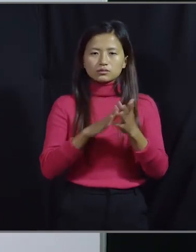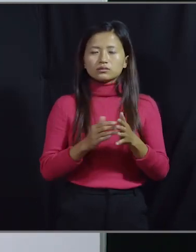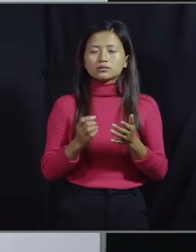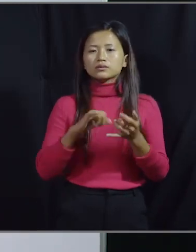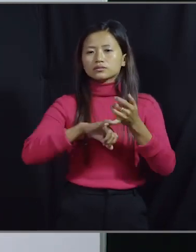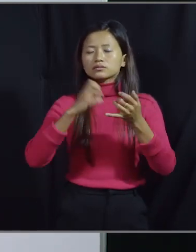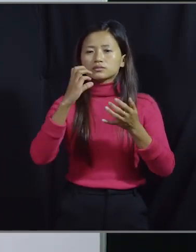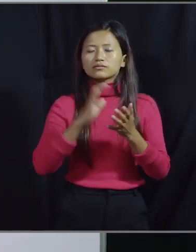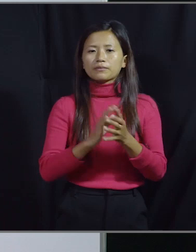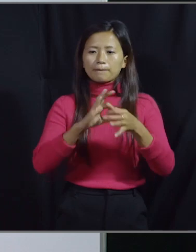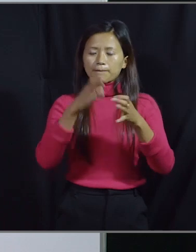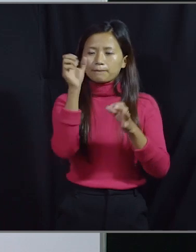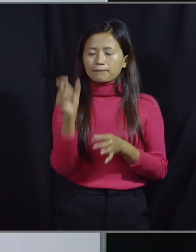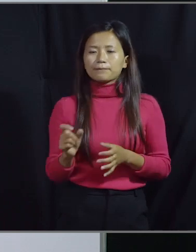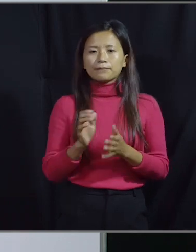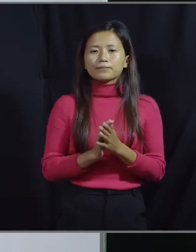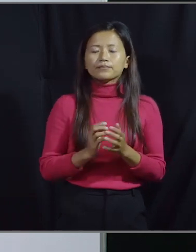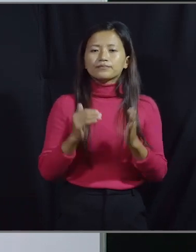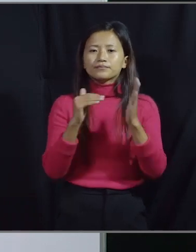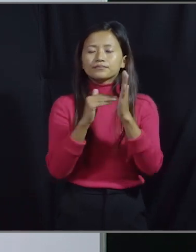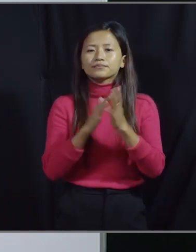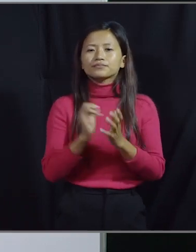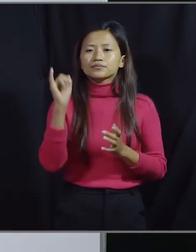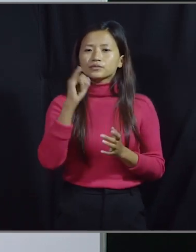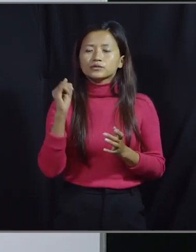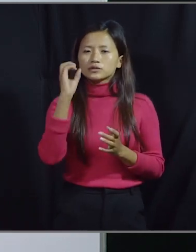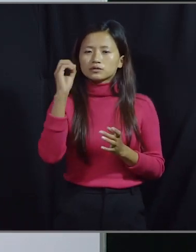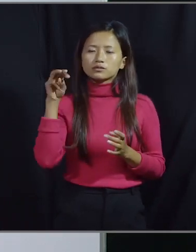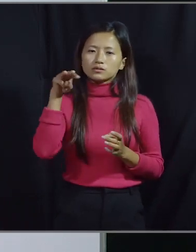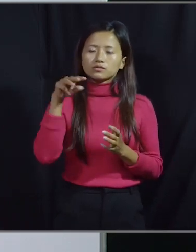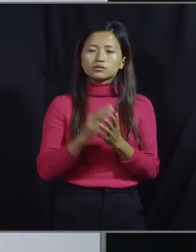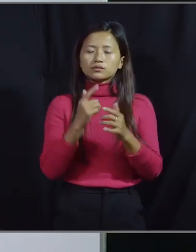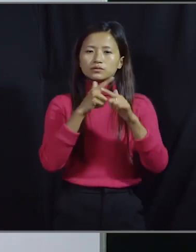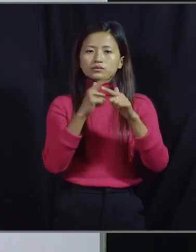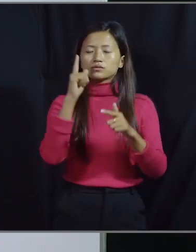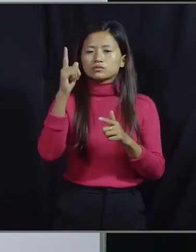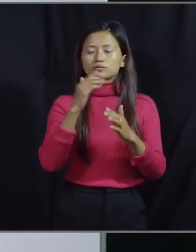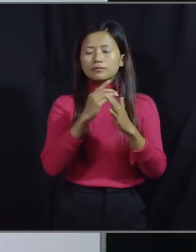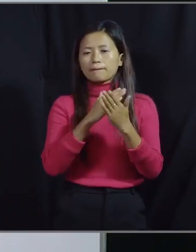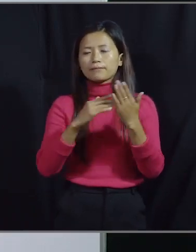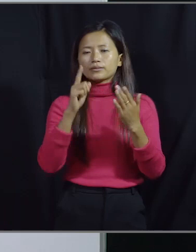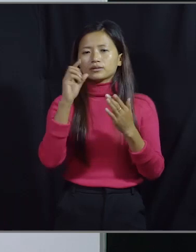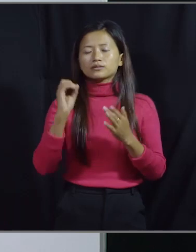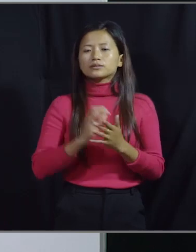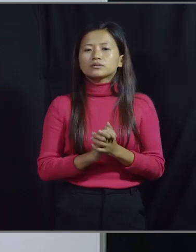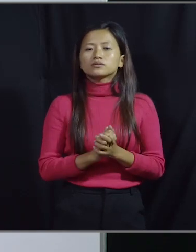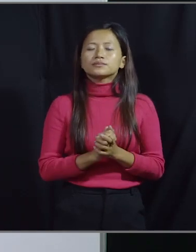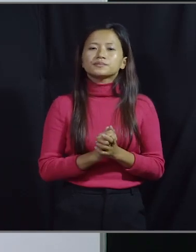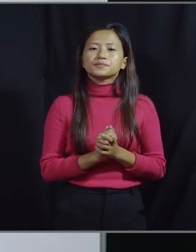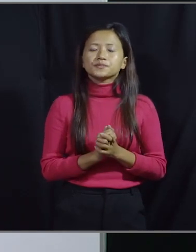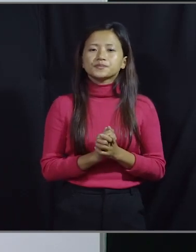sacrificing partner. So Z's capital account is 60,000 into 1 by 10. So it